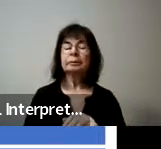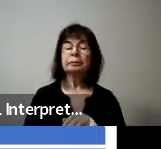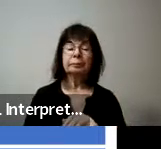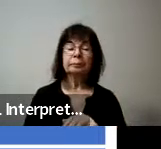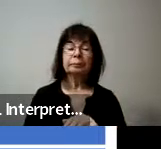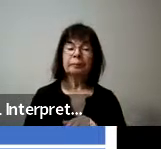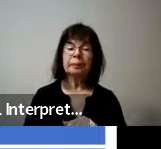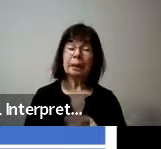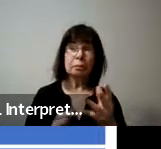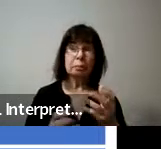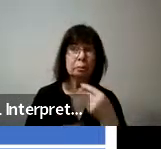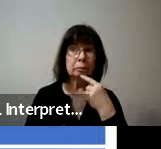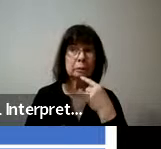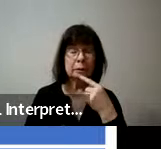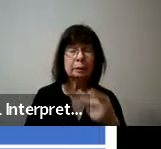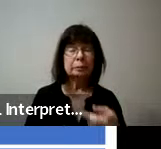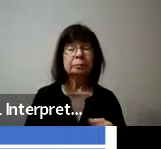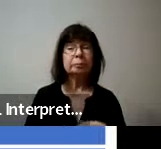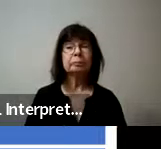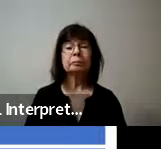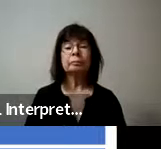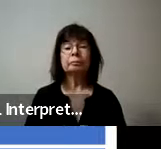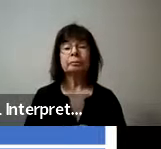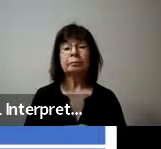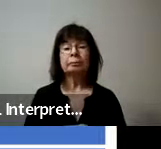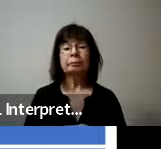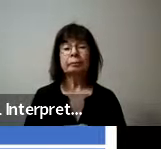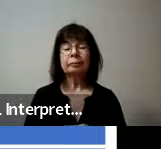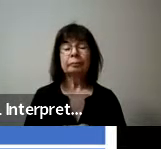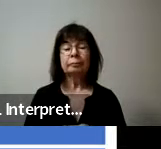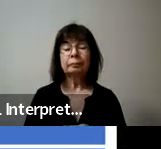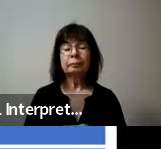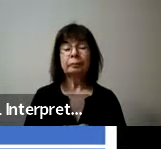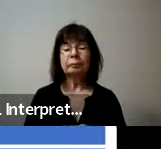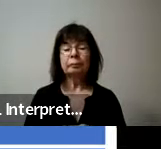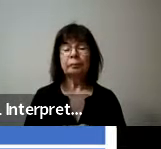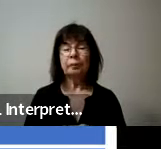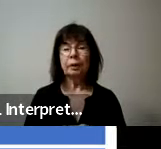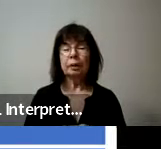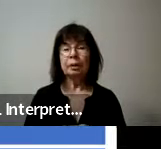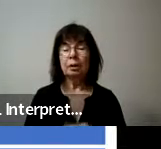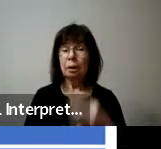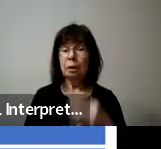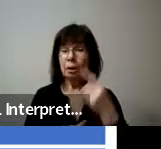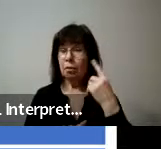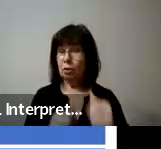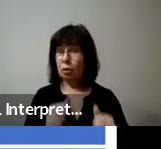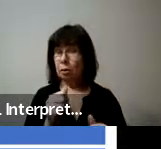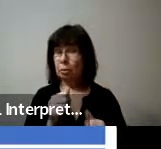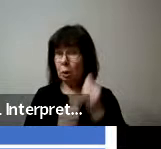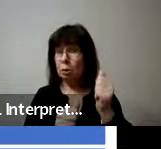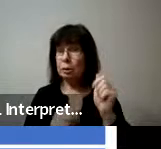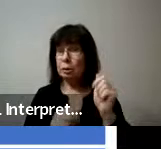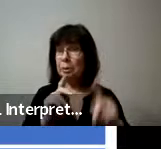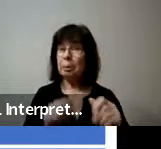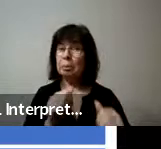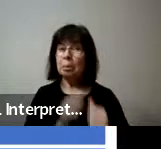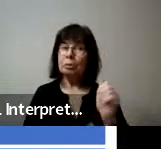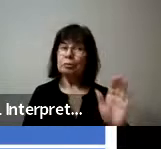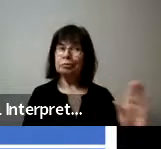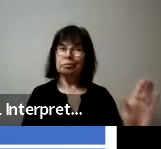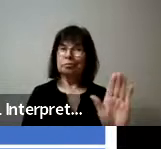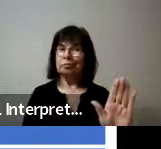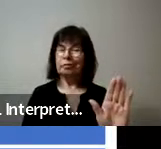are, for most people, for most of their lives, these are not going to have a